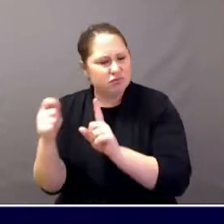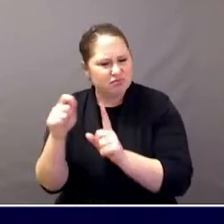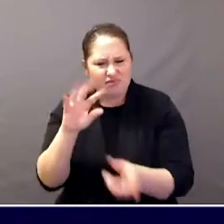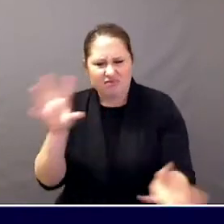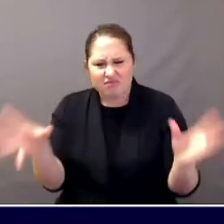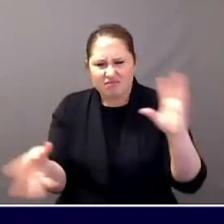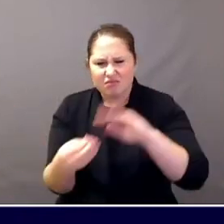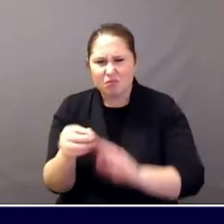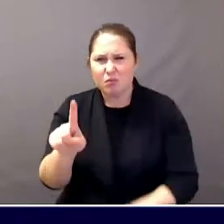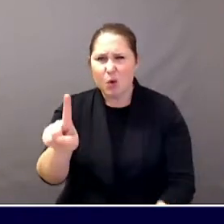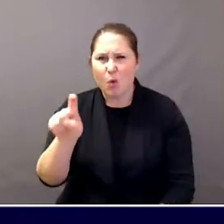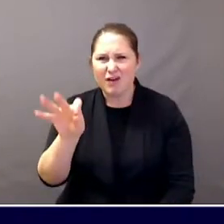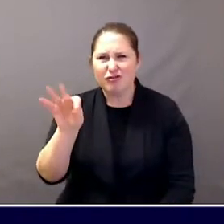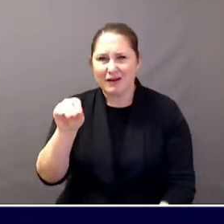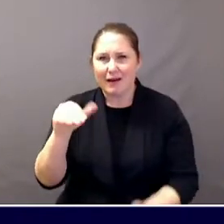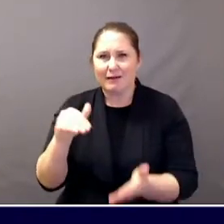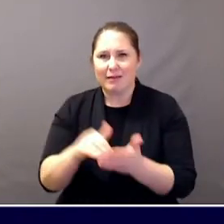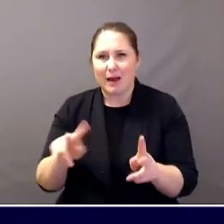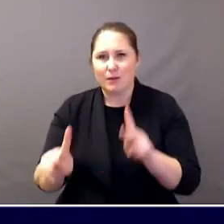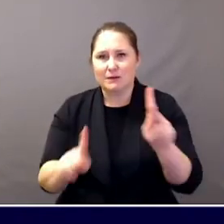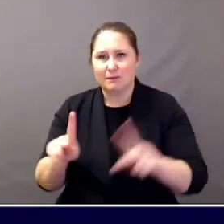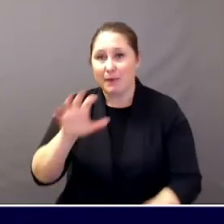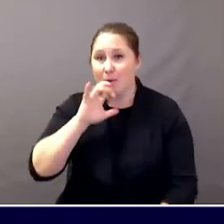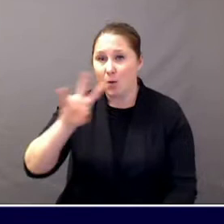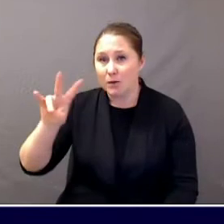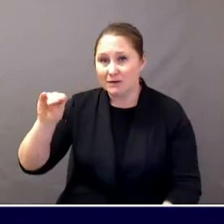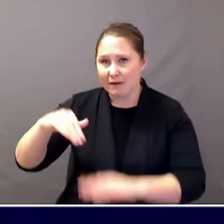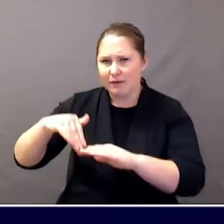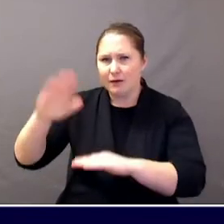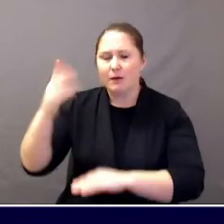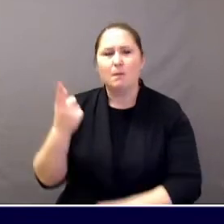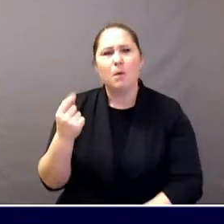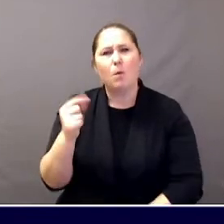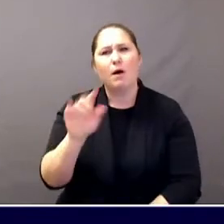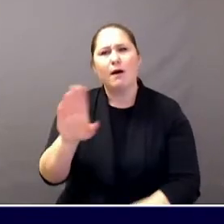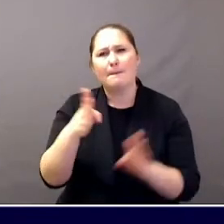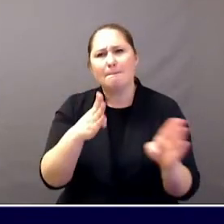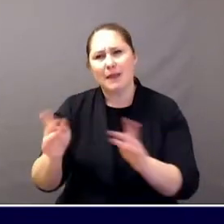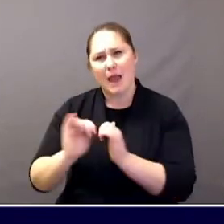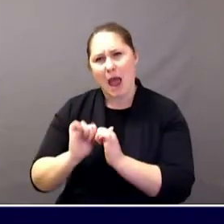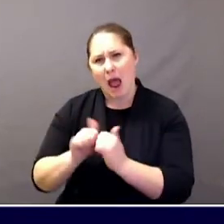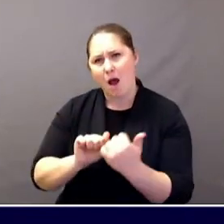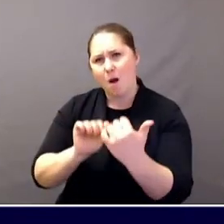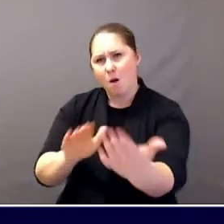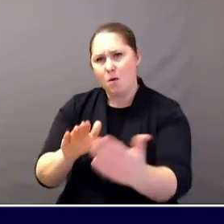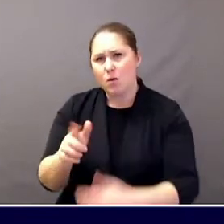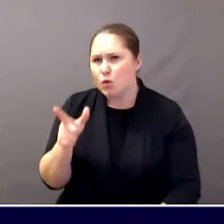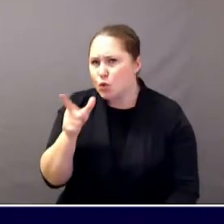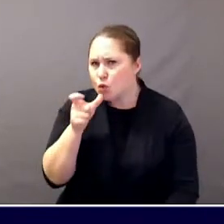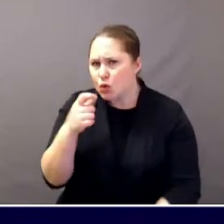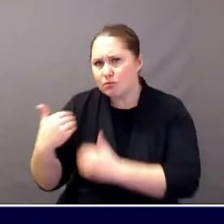190,000 people over age 70, something like that? Do you have a plan yet for how to do that? Who's going to do it?